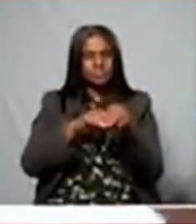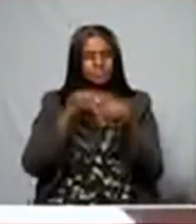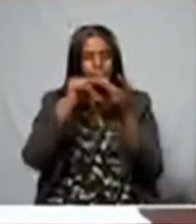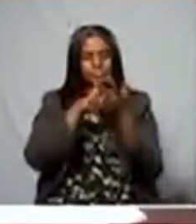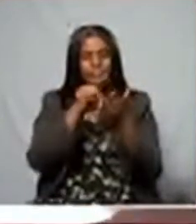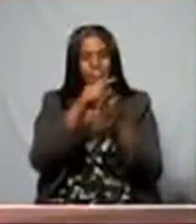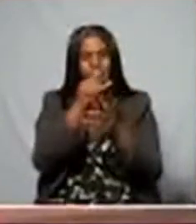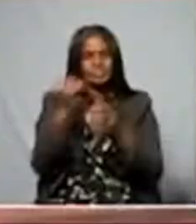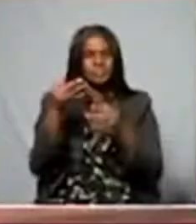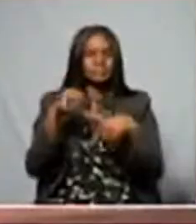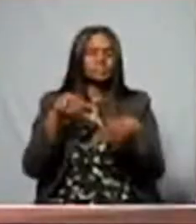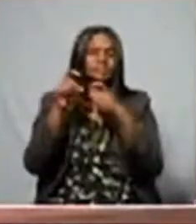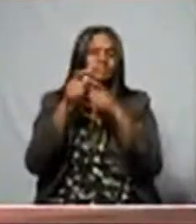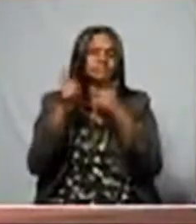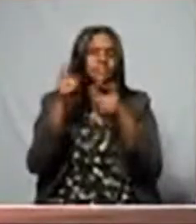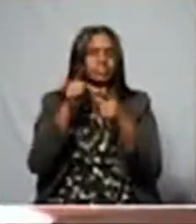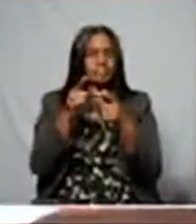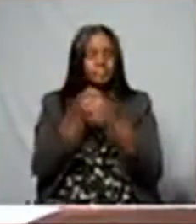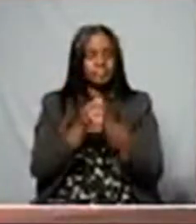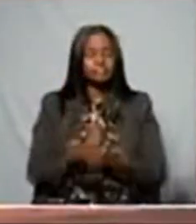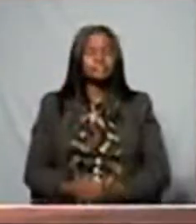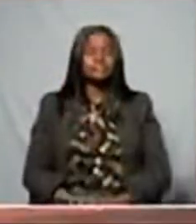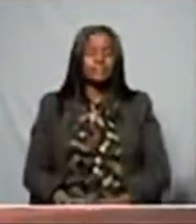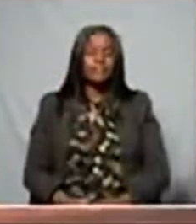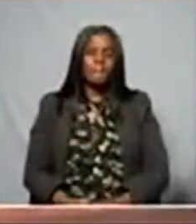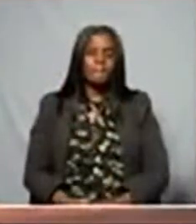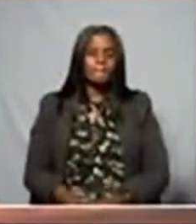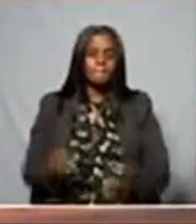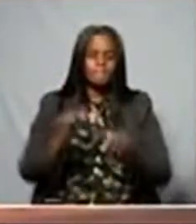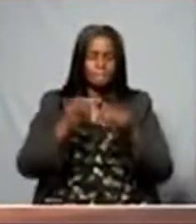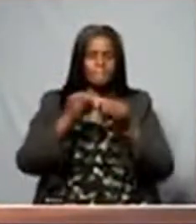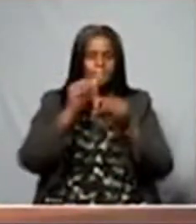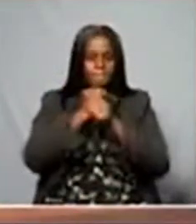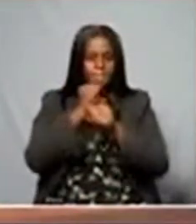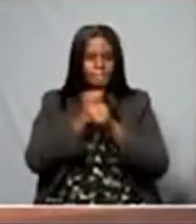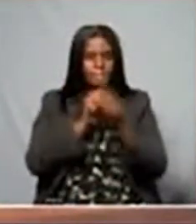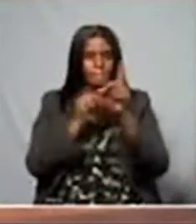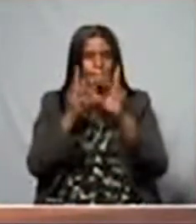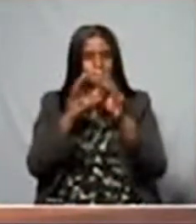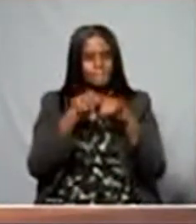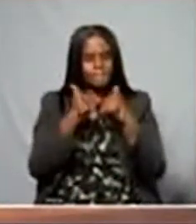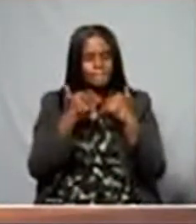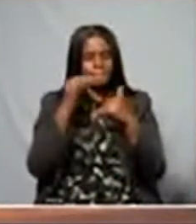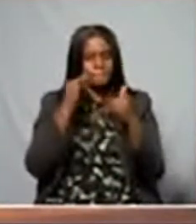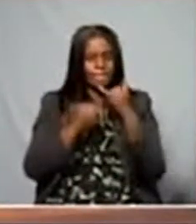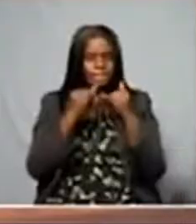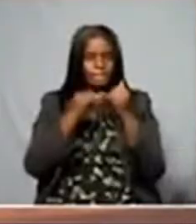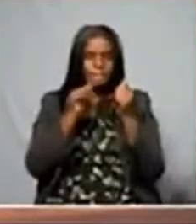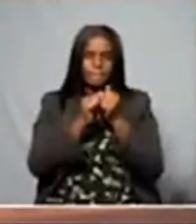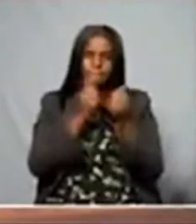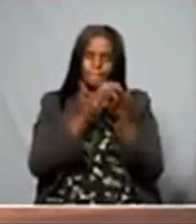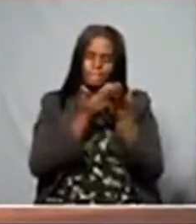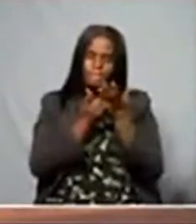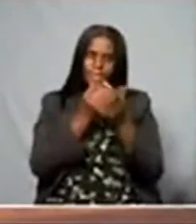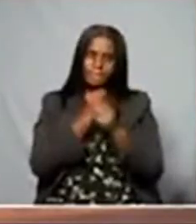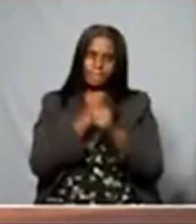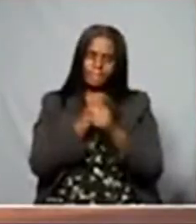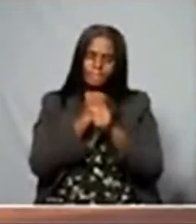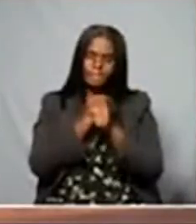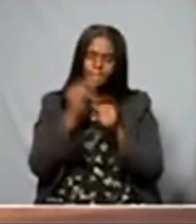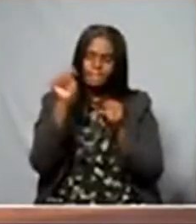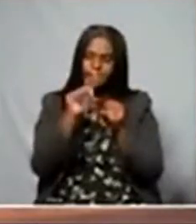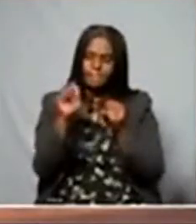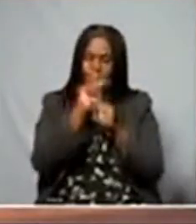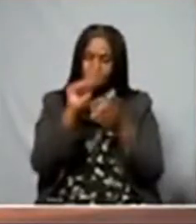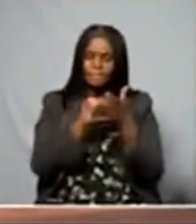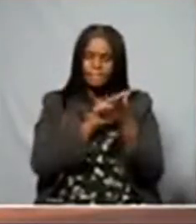issues, challenges of procurement. So you have a lot of work to do, Director. We are winding up with this work on Tuesday